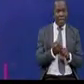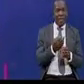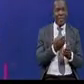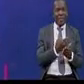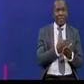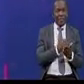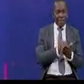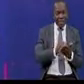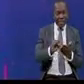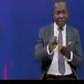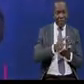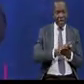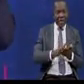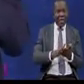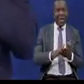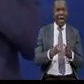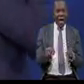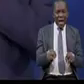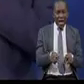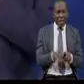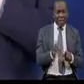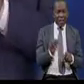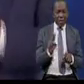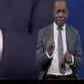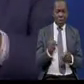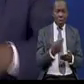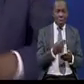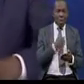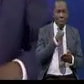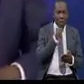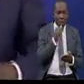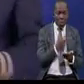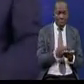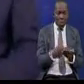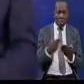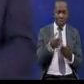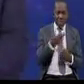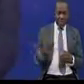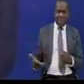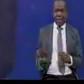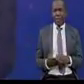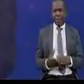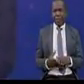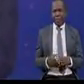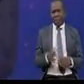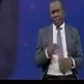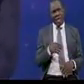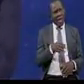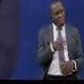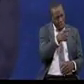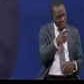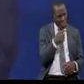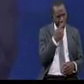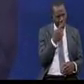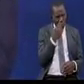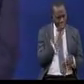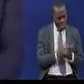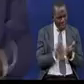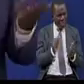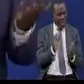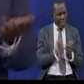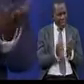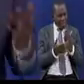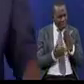as unholy. But you said the blood was holy before. Yes, I said so before. I don't say that again. I don't accept that